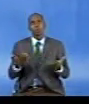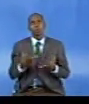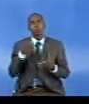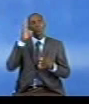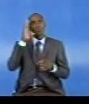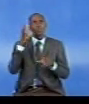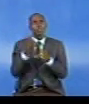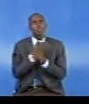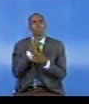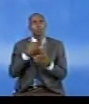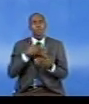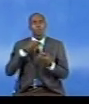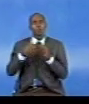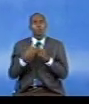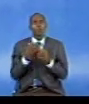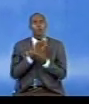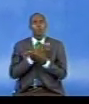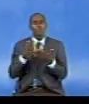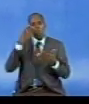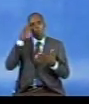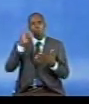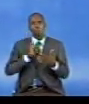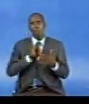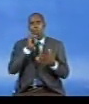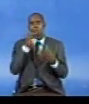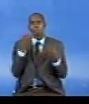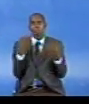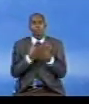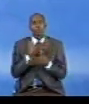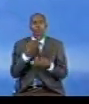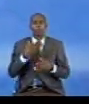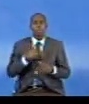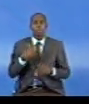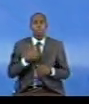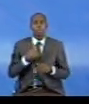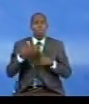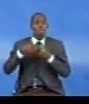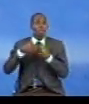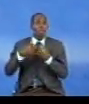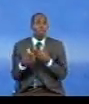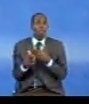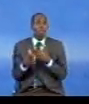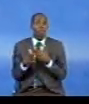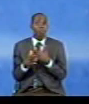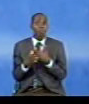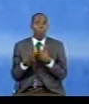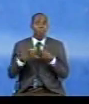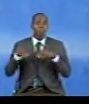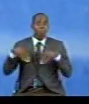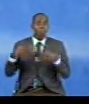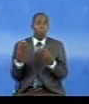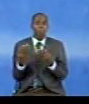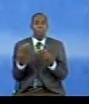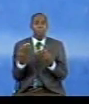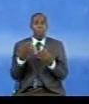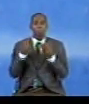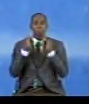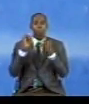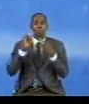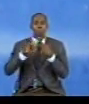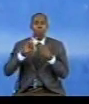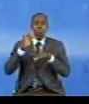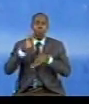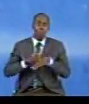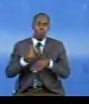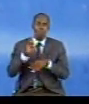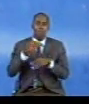I am really afraid of myself. And so, after he gave instruction for us to lay our hand, and as I put my hand